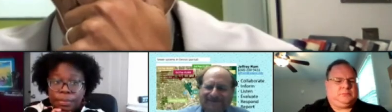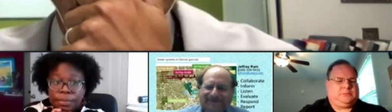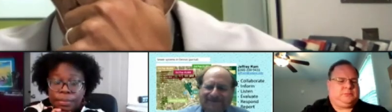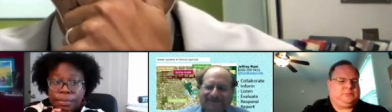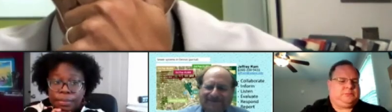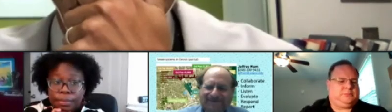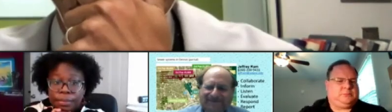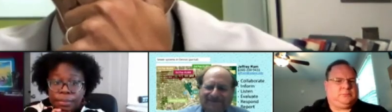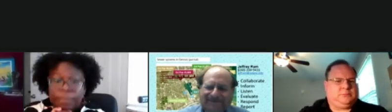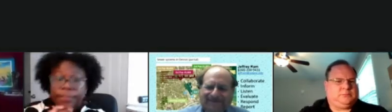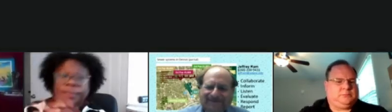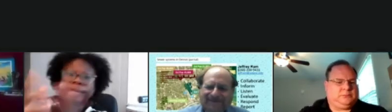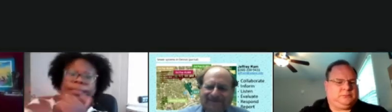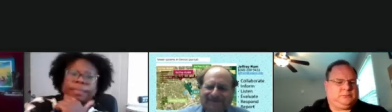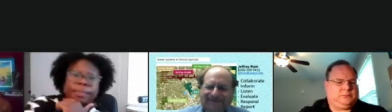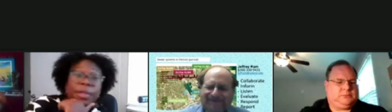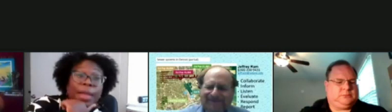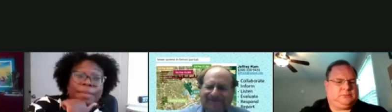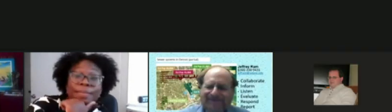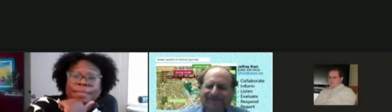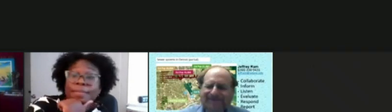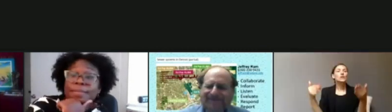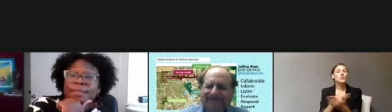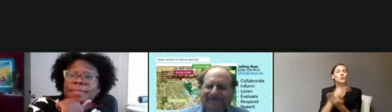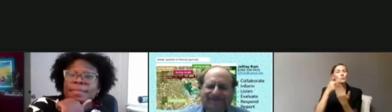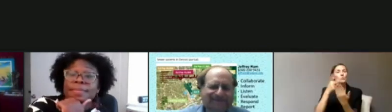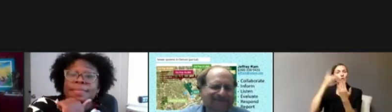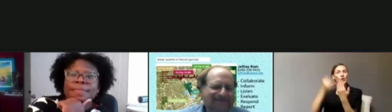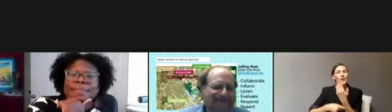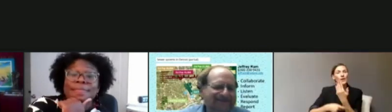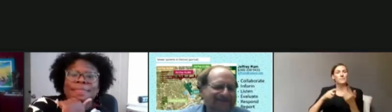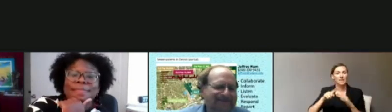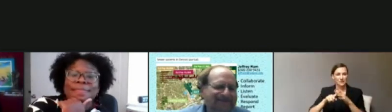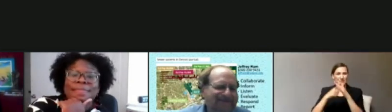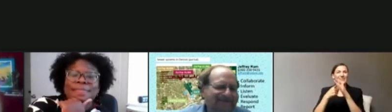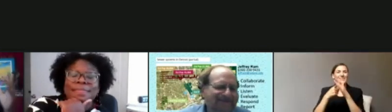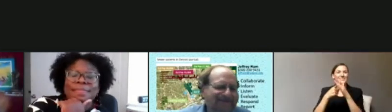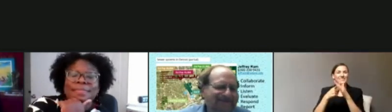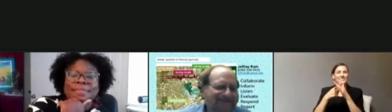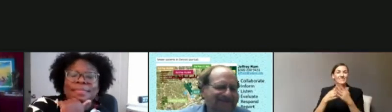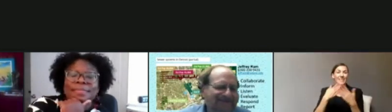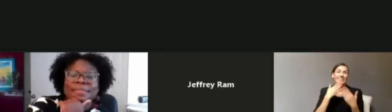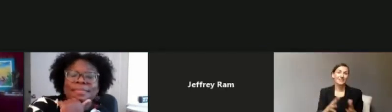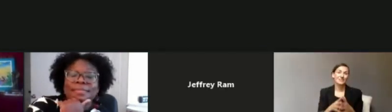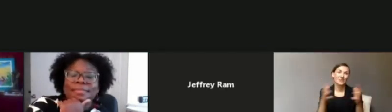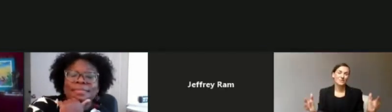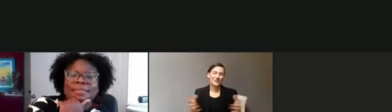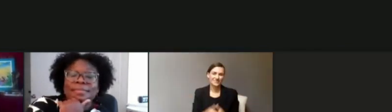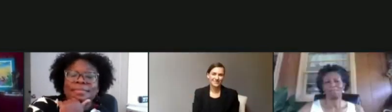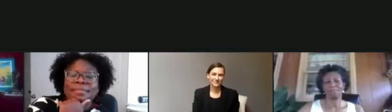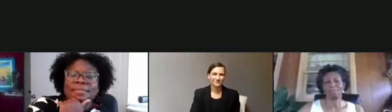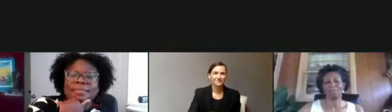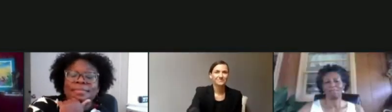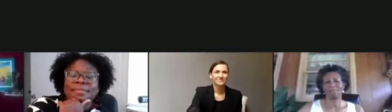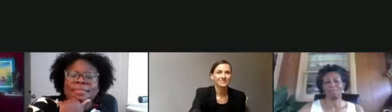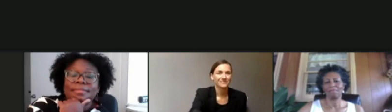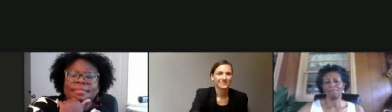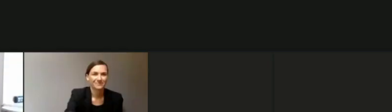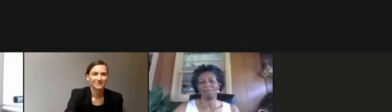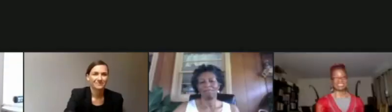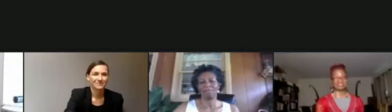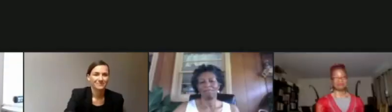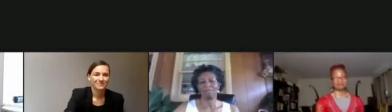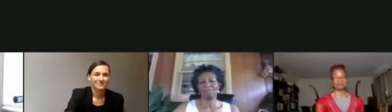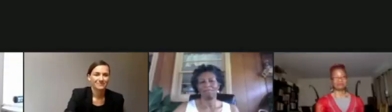because so the new program can begin. We're on the same Zoom. Thanks so much. Be blessed. Thank you. Thanks.